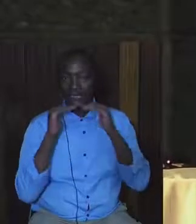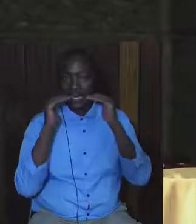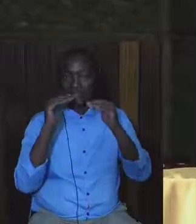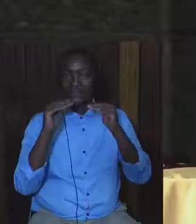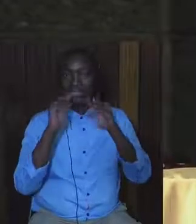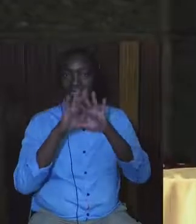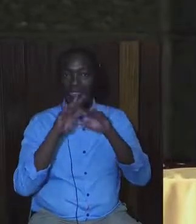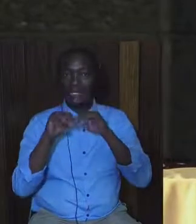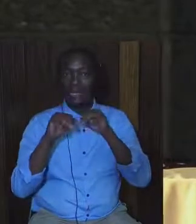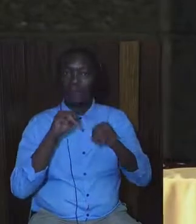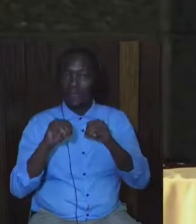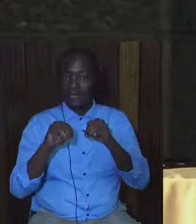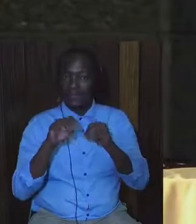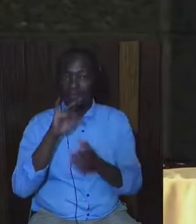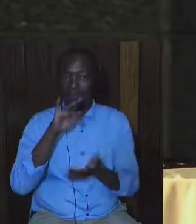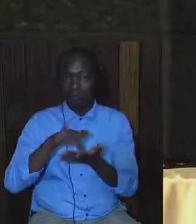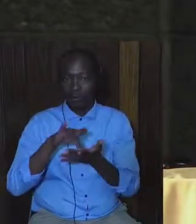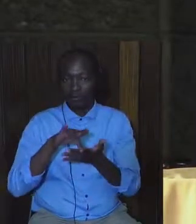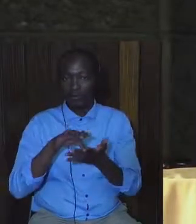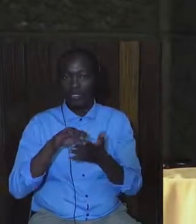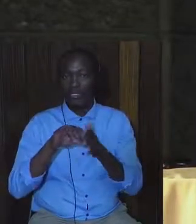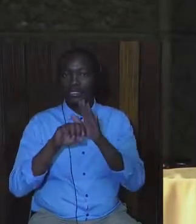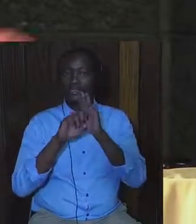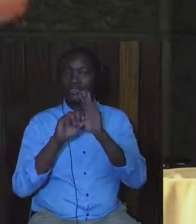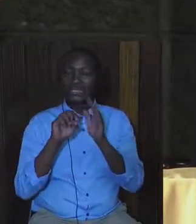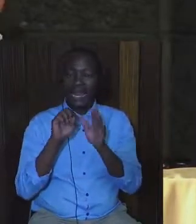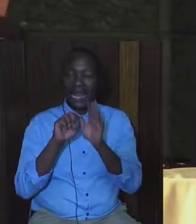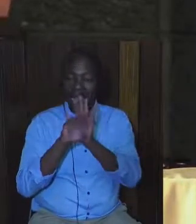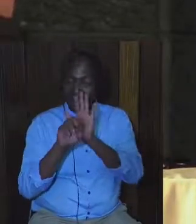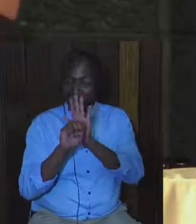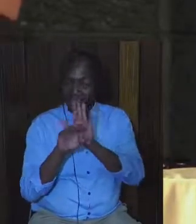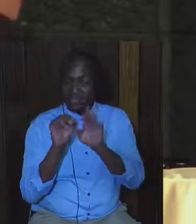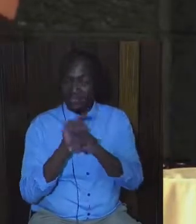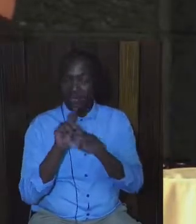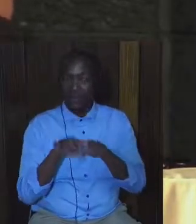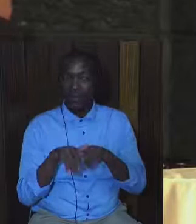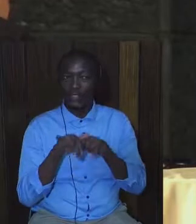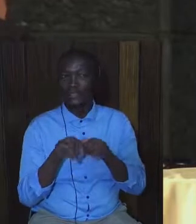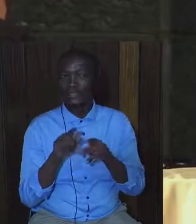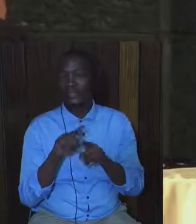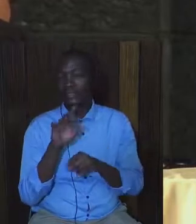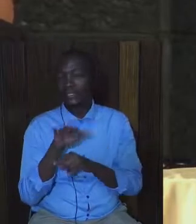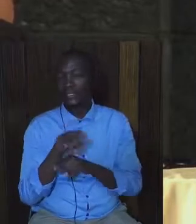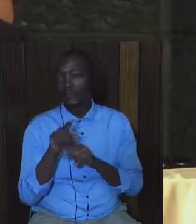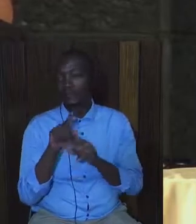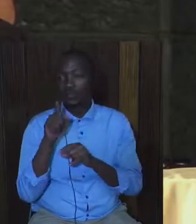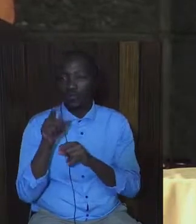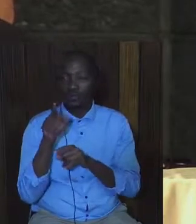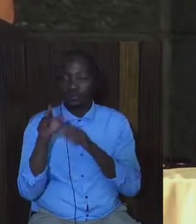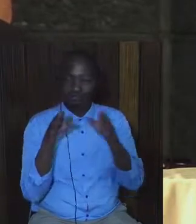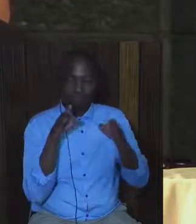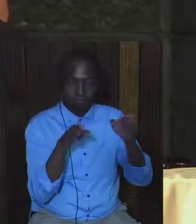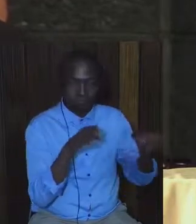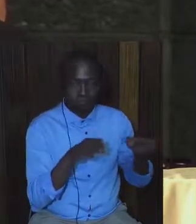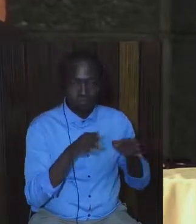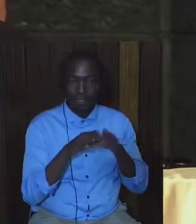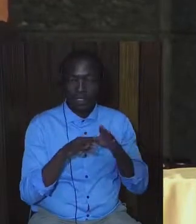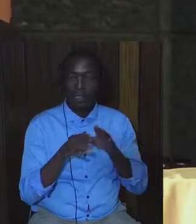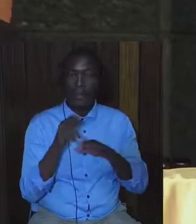post. And the advert for that post, we're anticipating that it will go to the relevant media